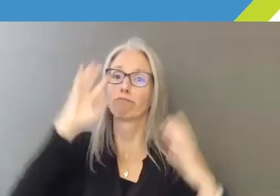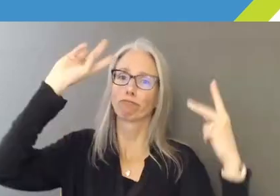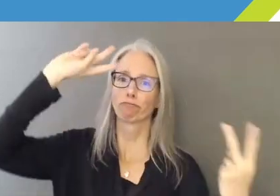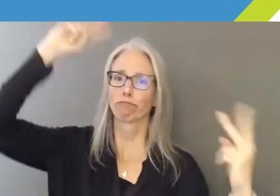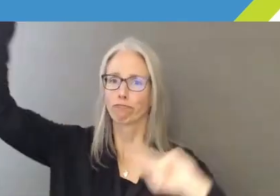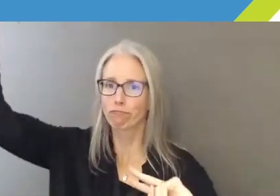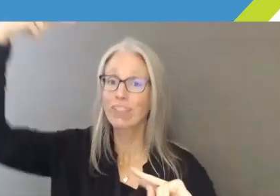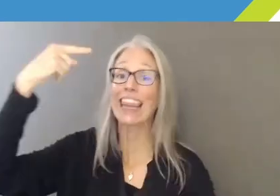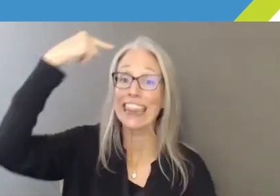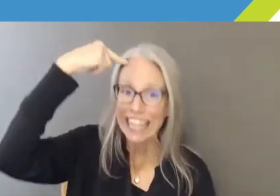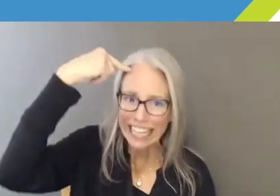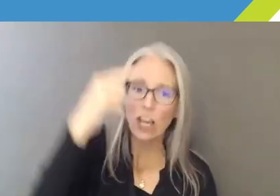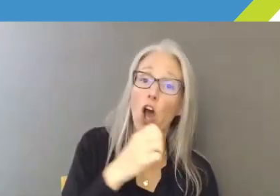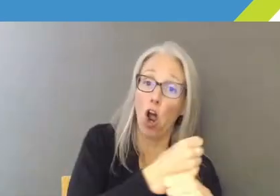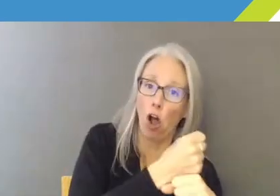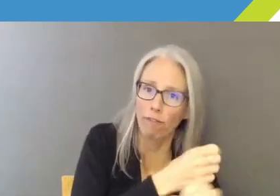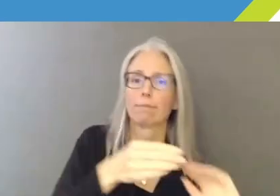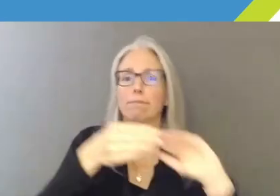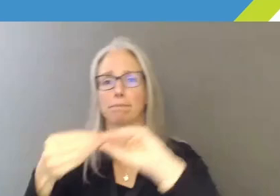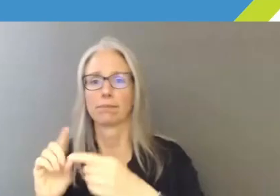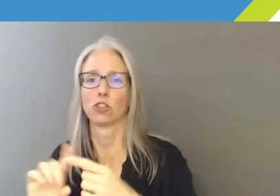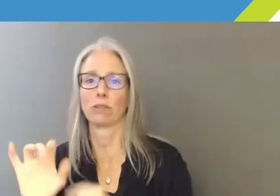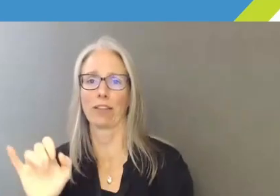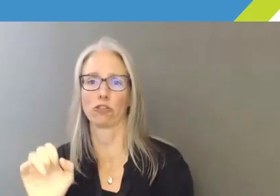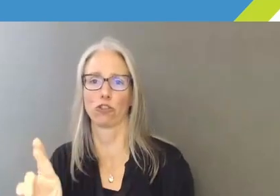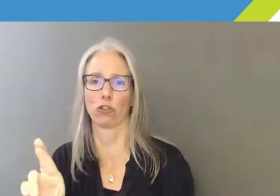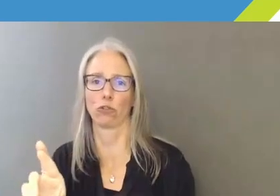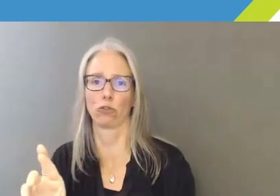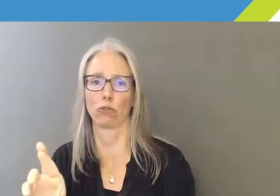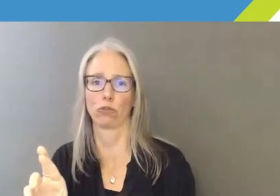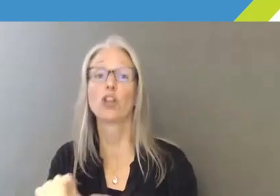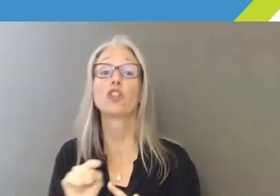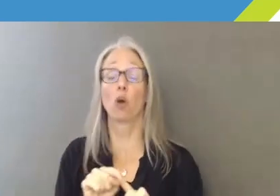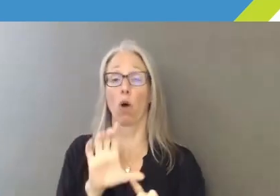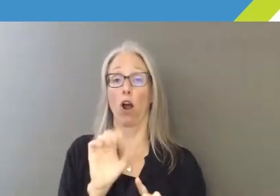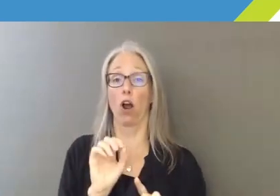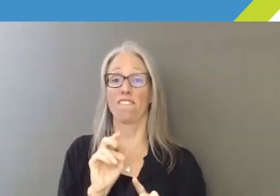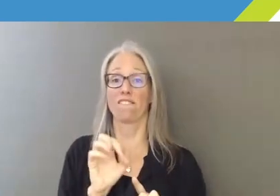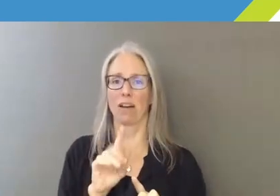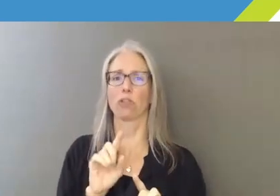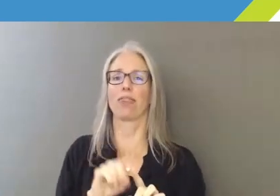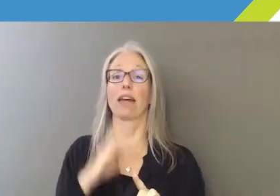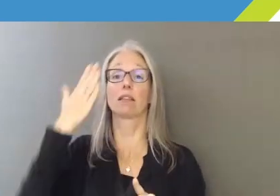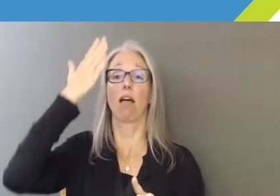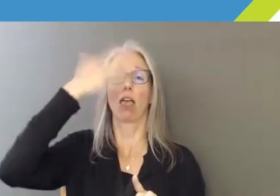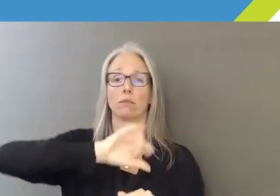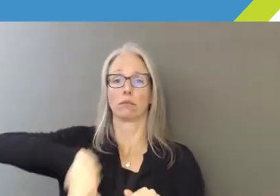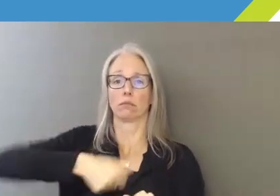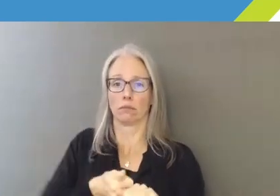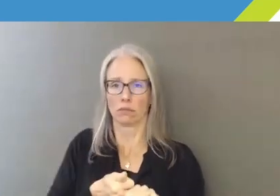great example of a confounder here. It's associated both with the exposure or the treatment, in this case we're talking about treatments, and with the